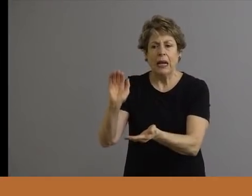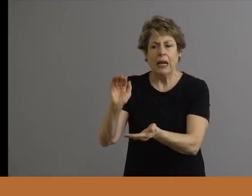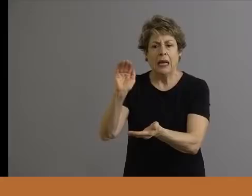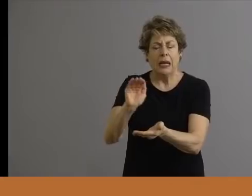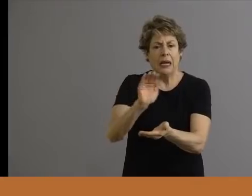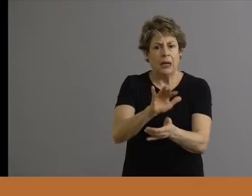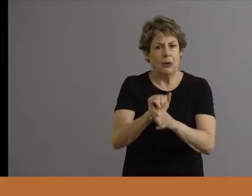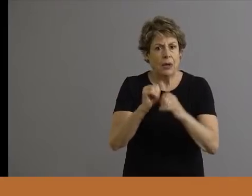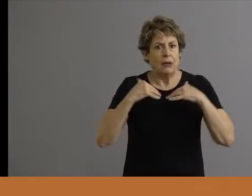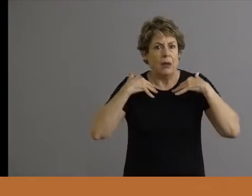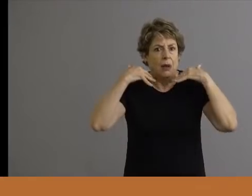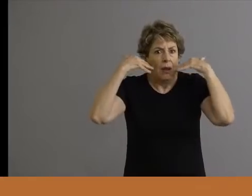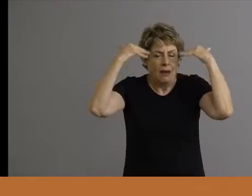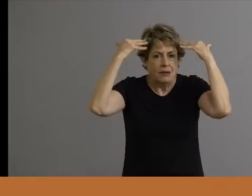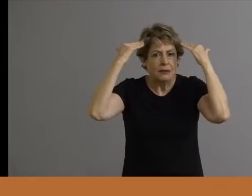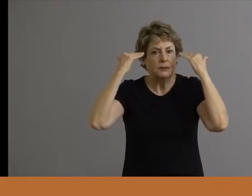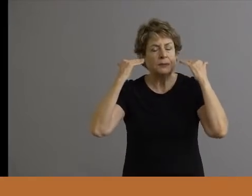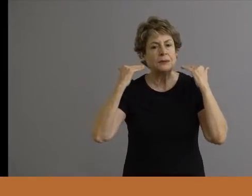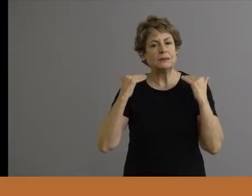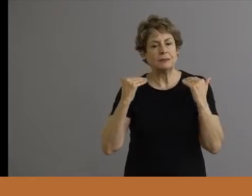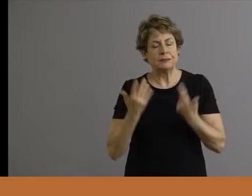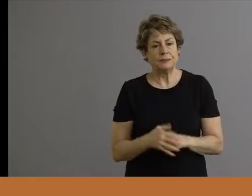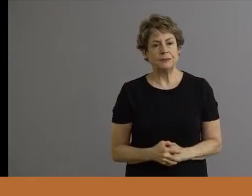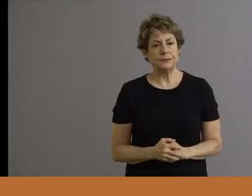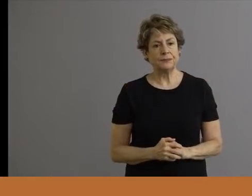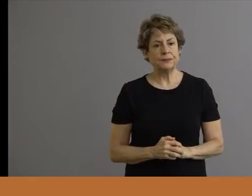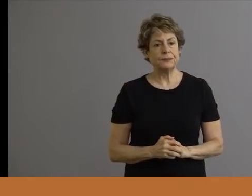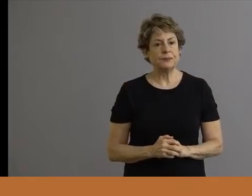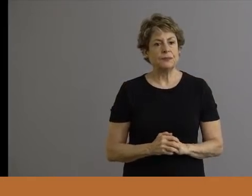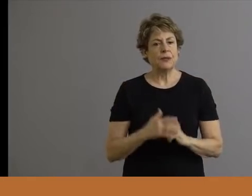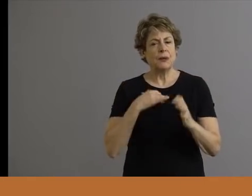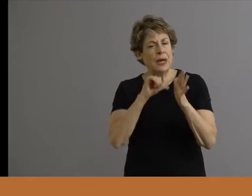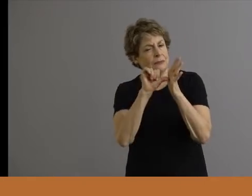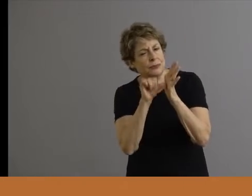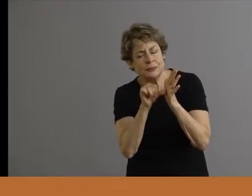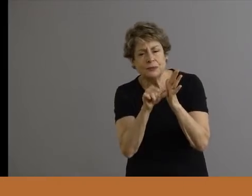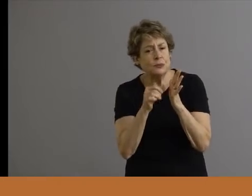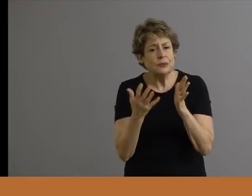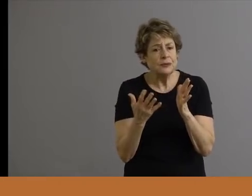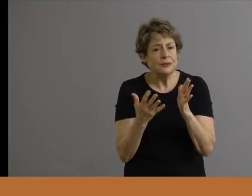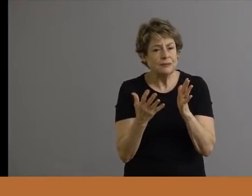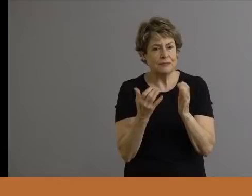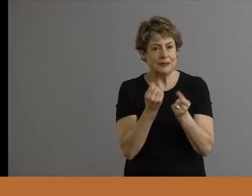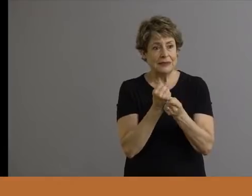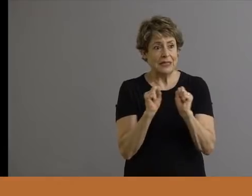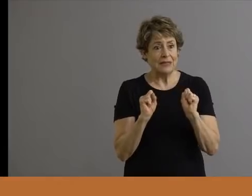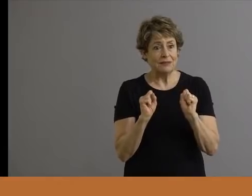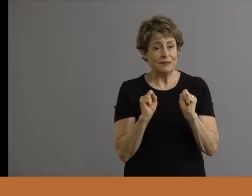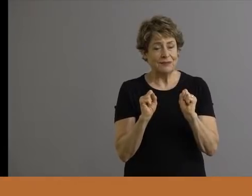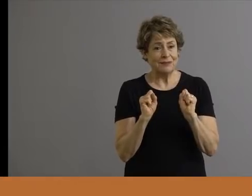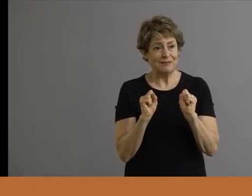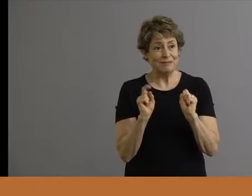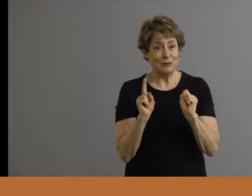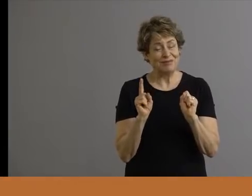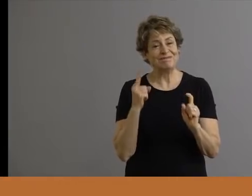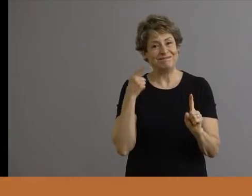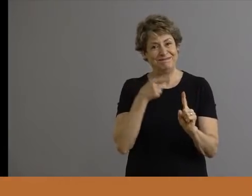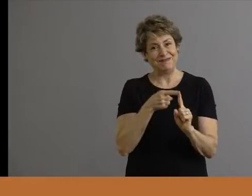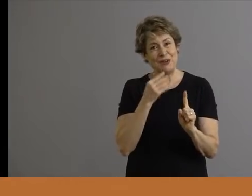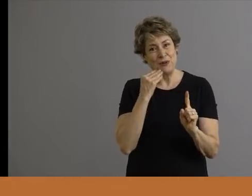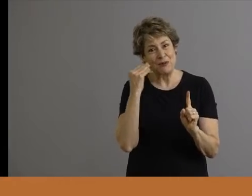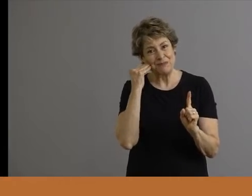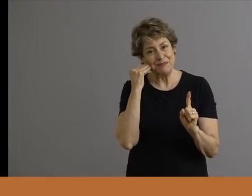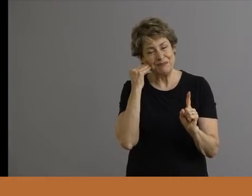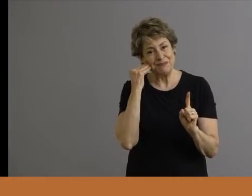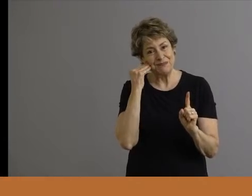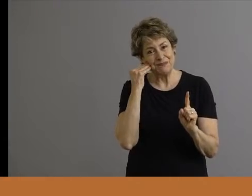I also want to emphasize that you are safer at home at this time in Arizona. We're